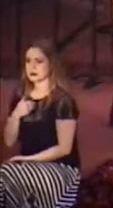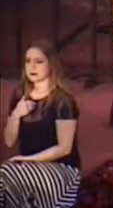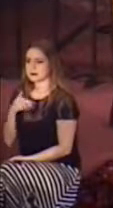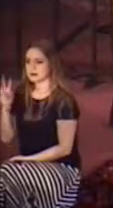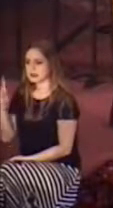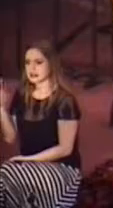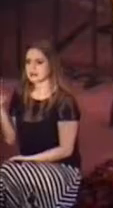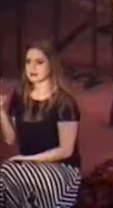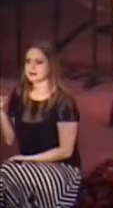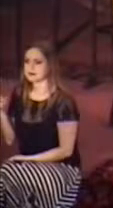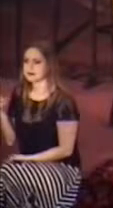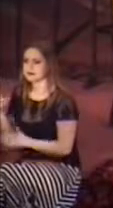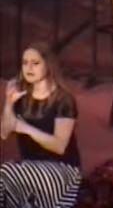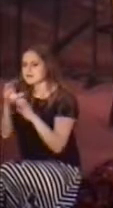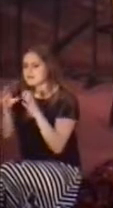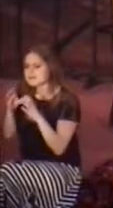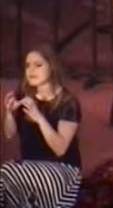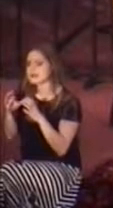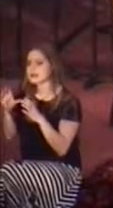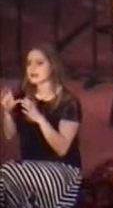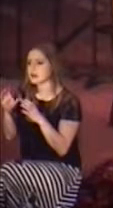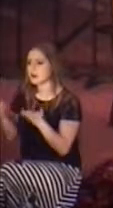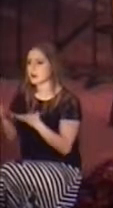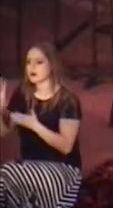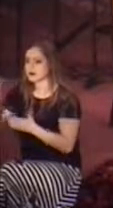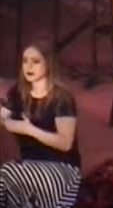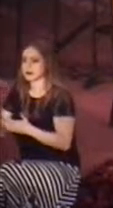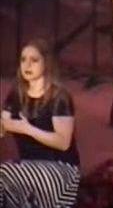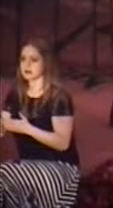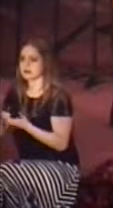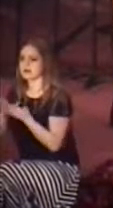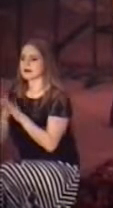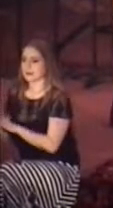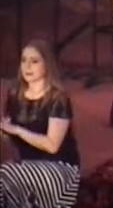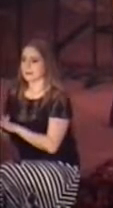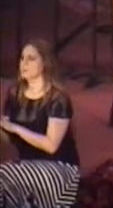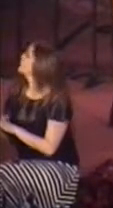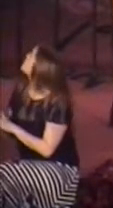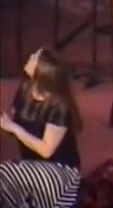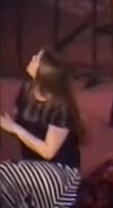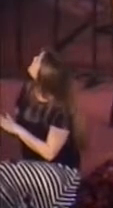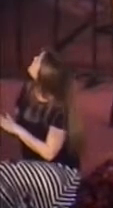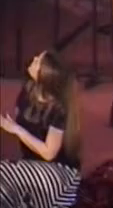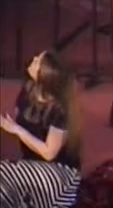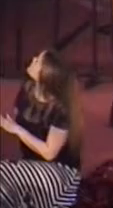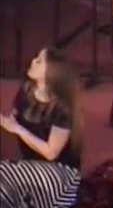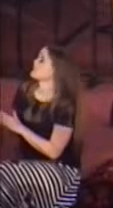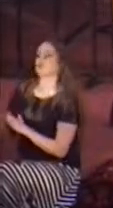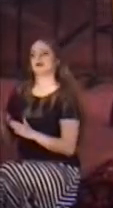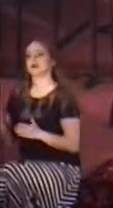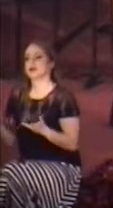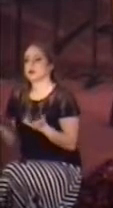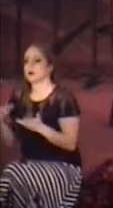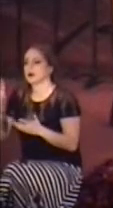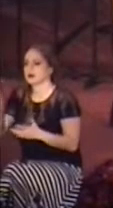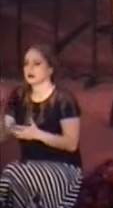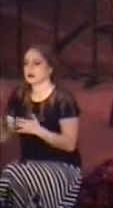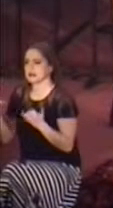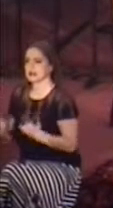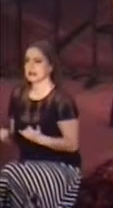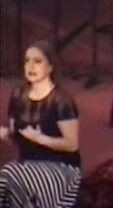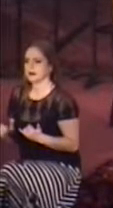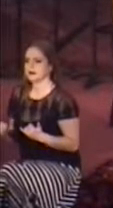talk about what Christmas has become. And what Christmas is today very much has a lot